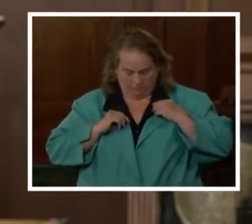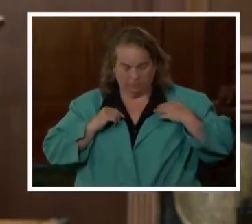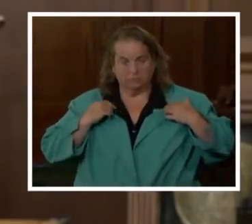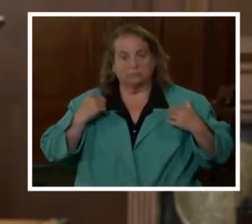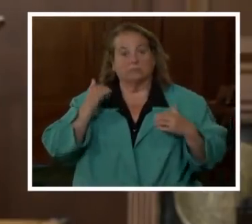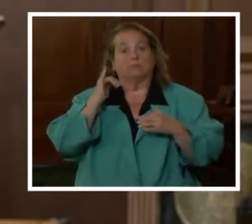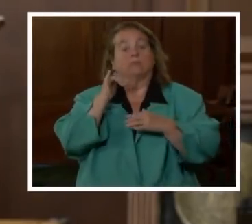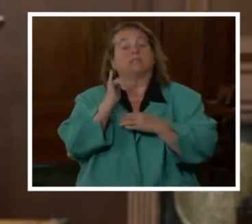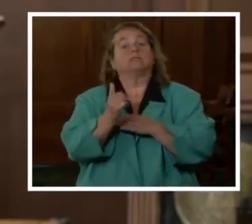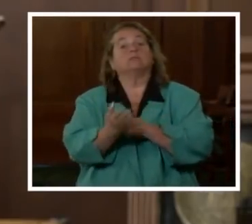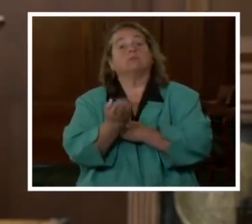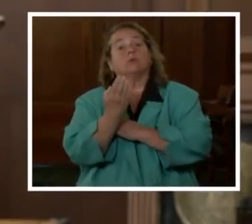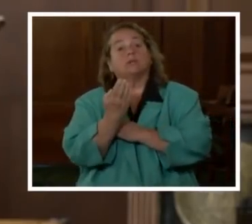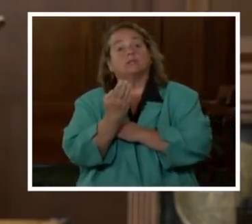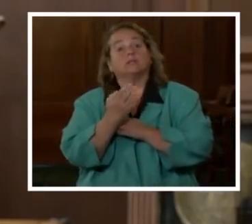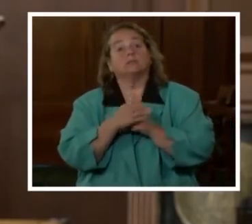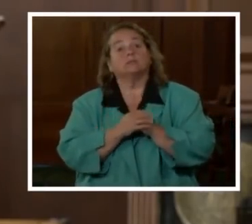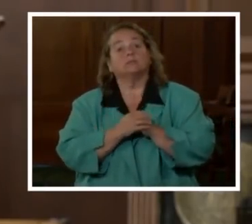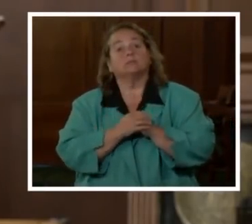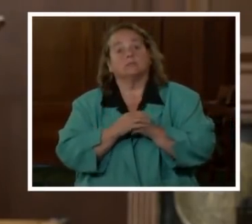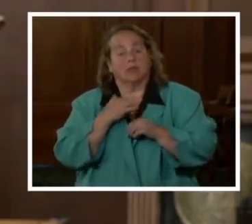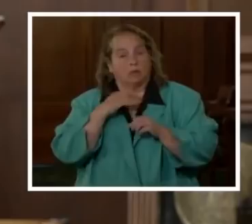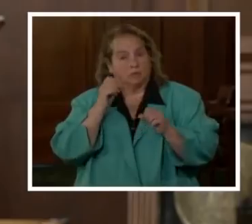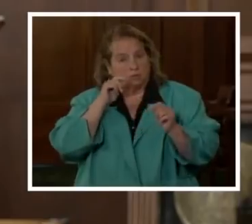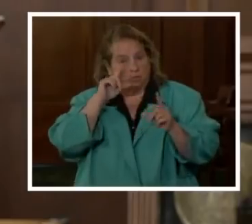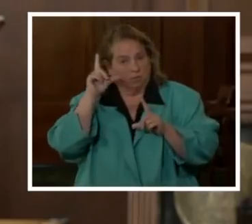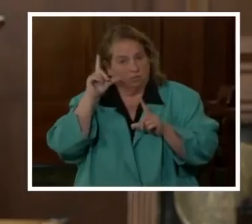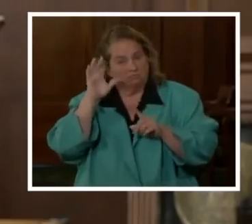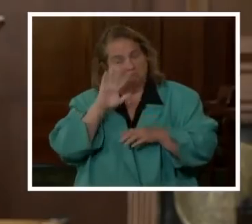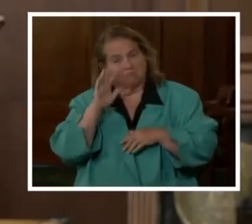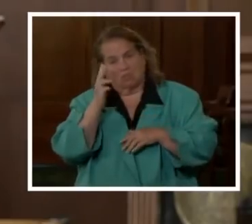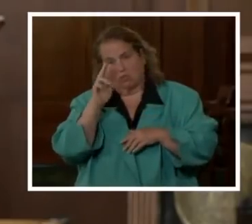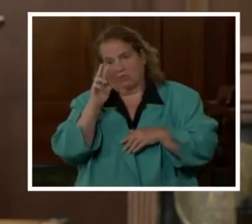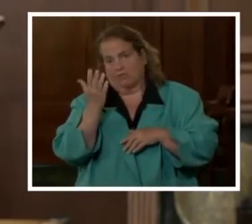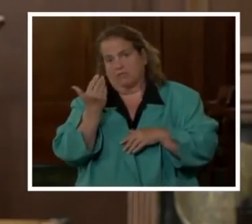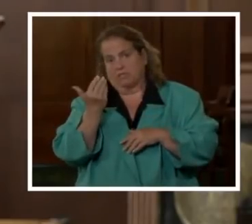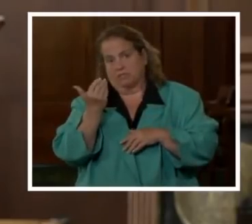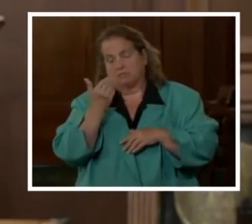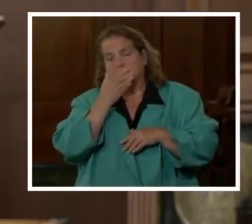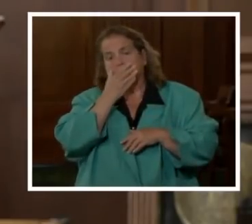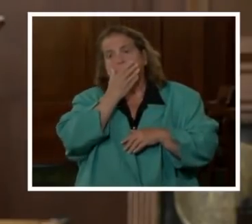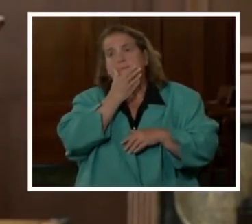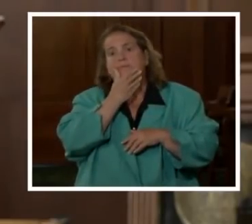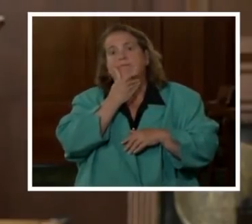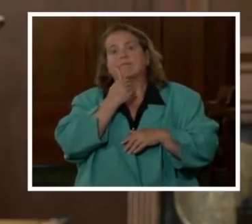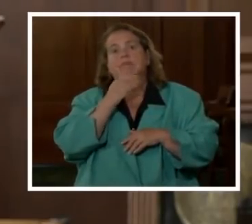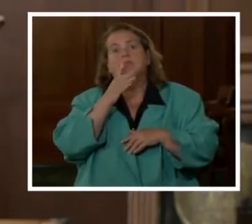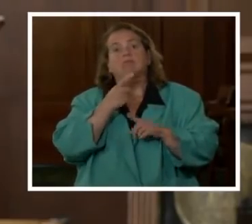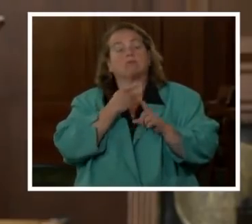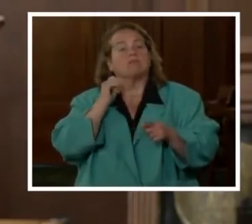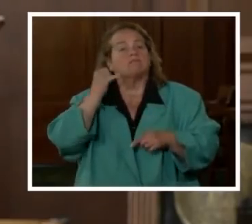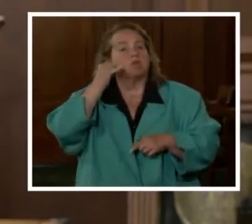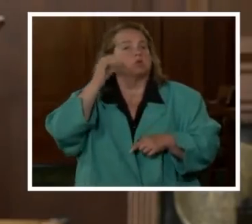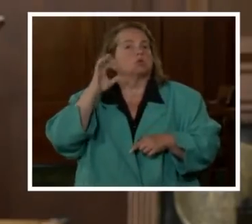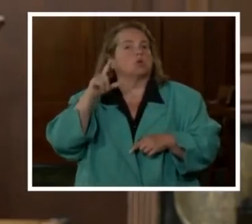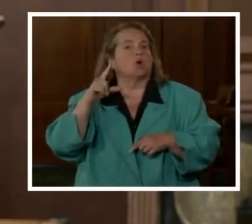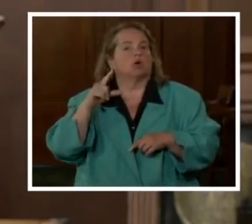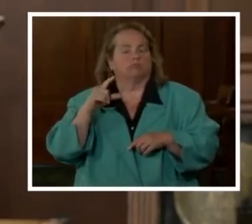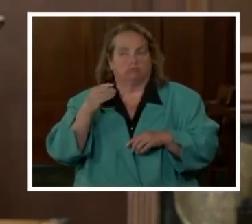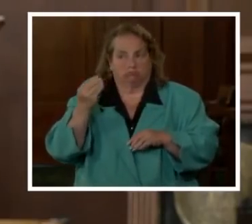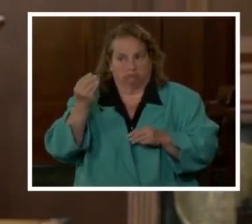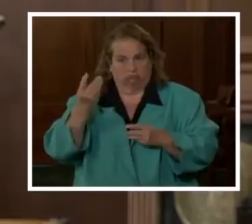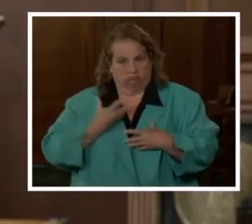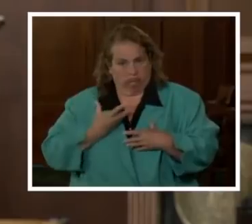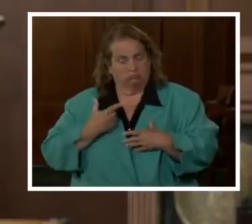This morning, I was awakened about 3:15 by a phone call advising me that there had